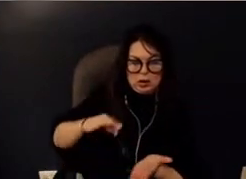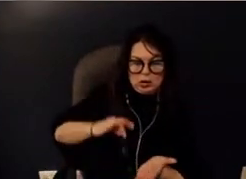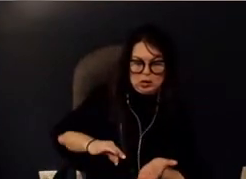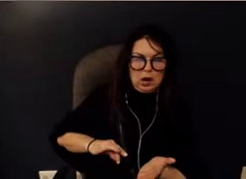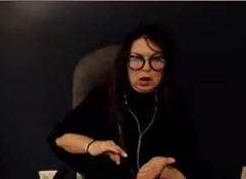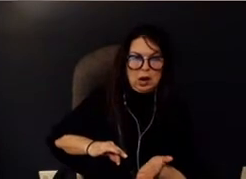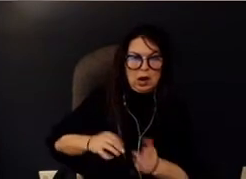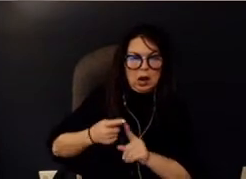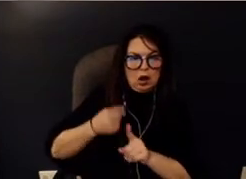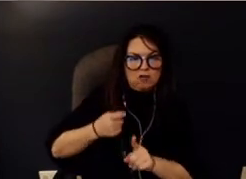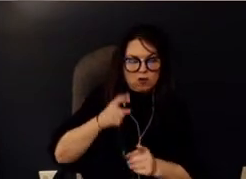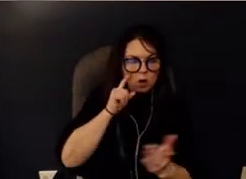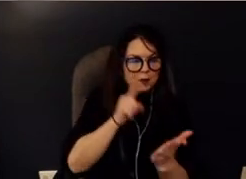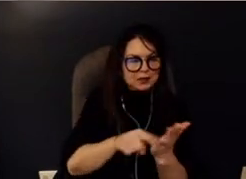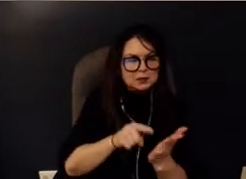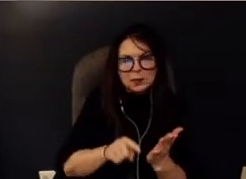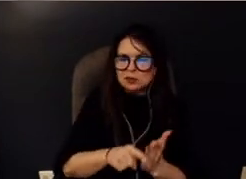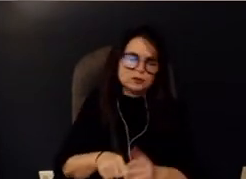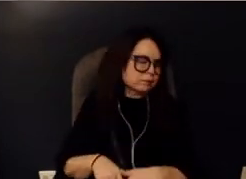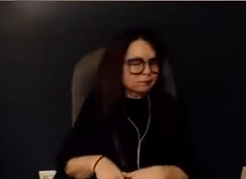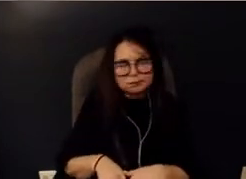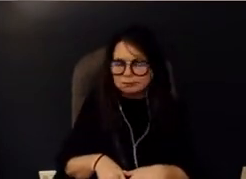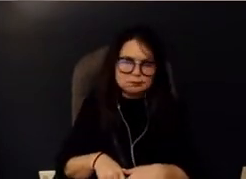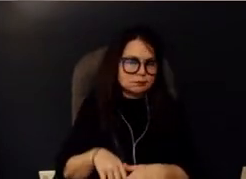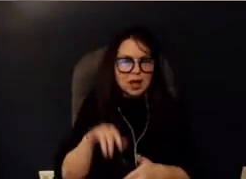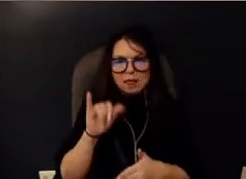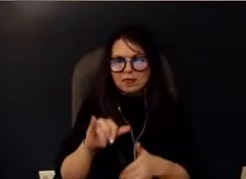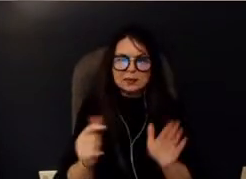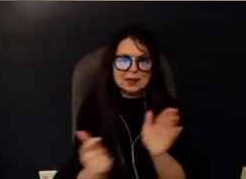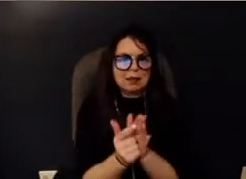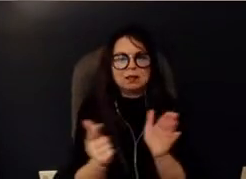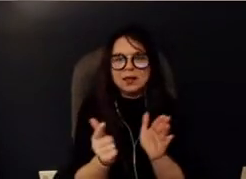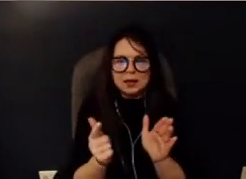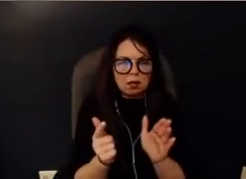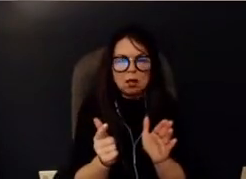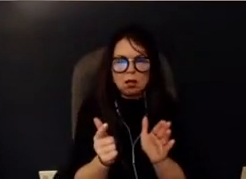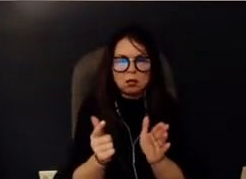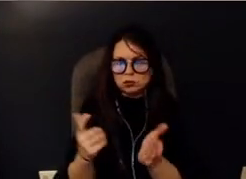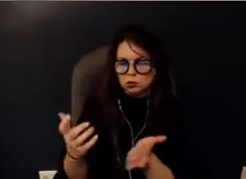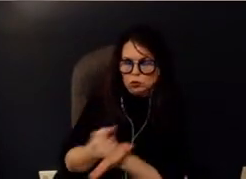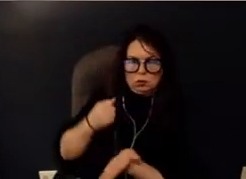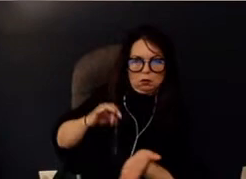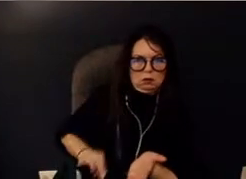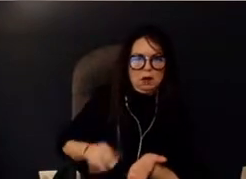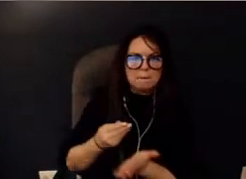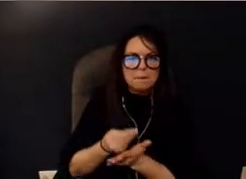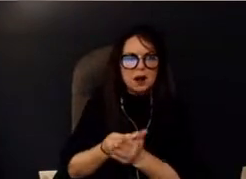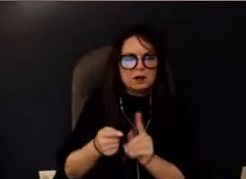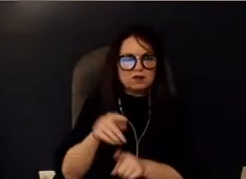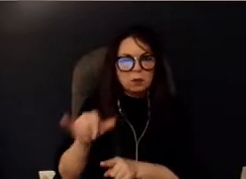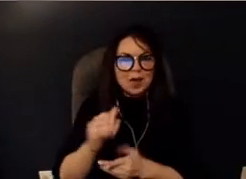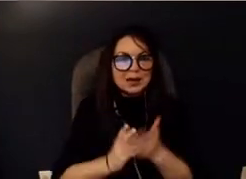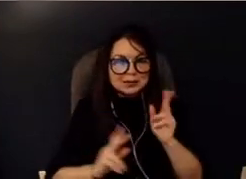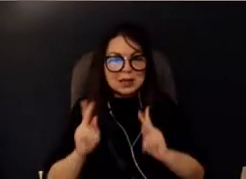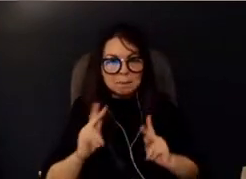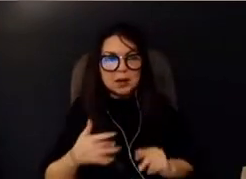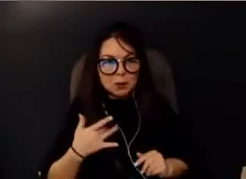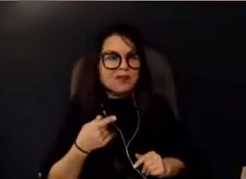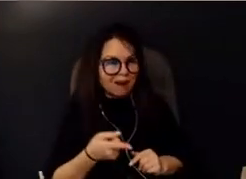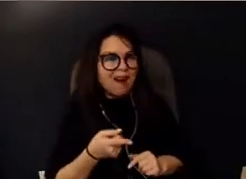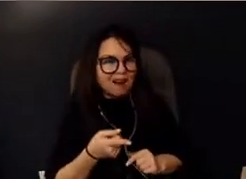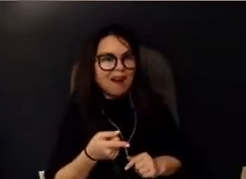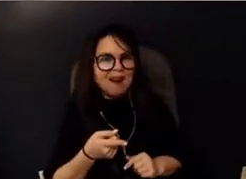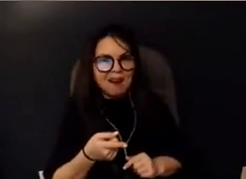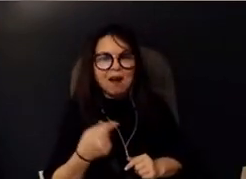so. And I know that some folks do believe that to be true, but it's